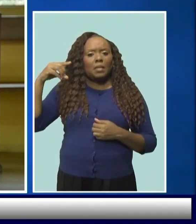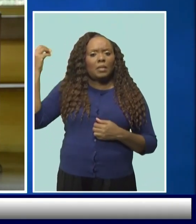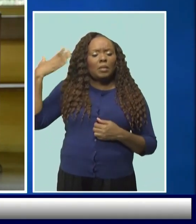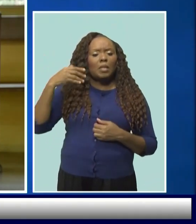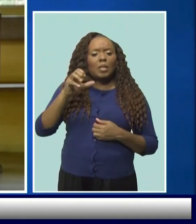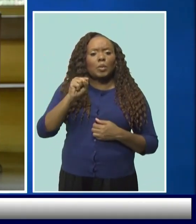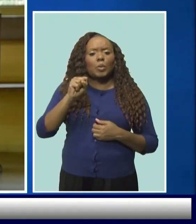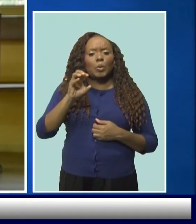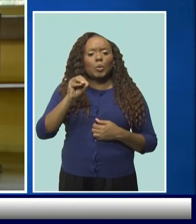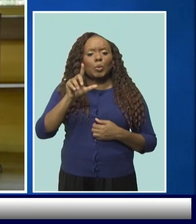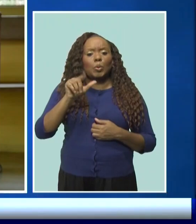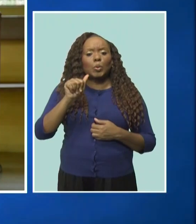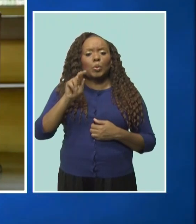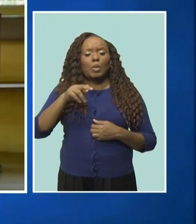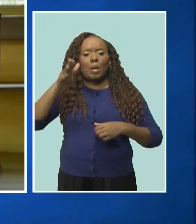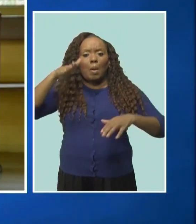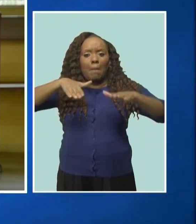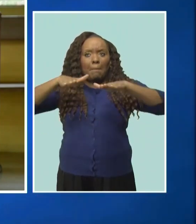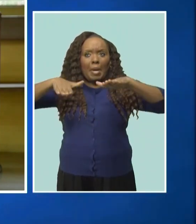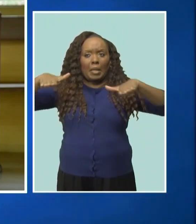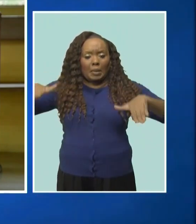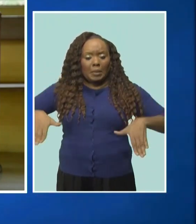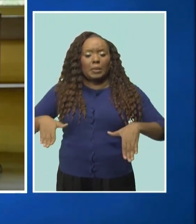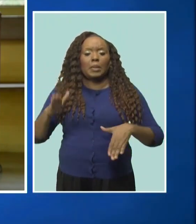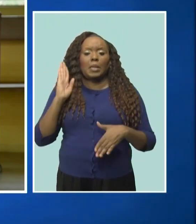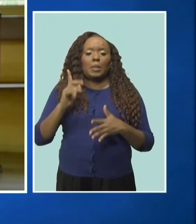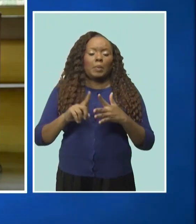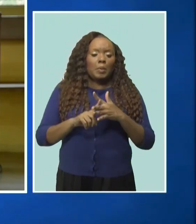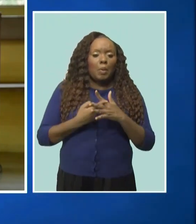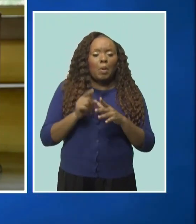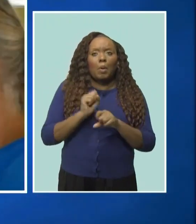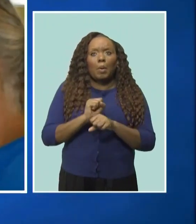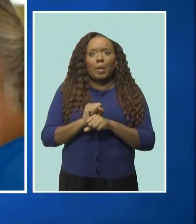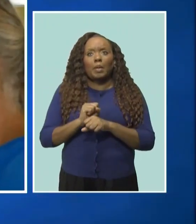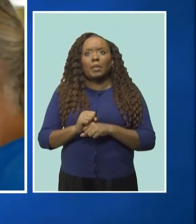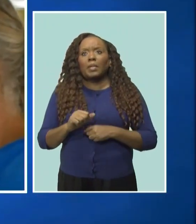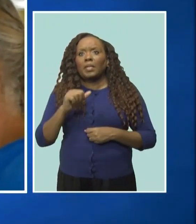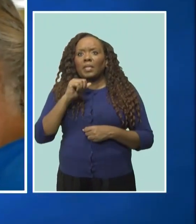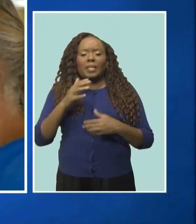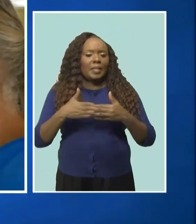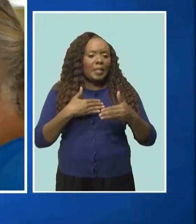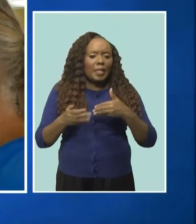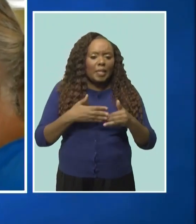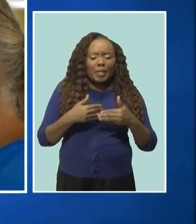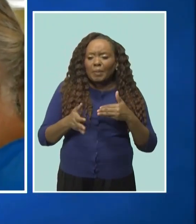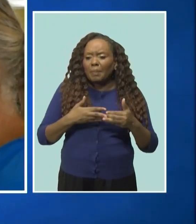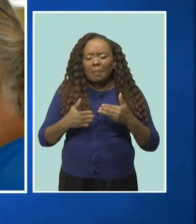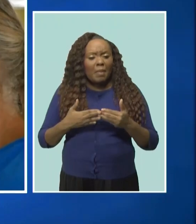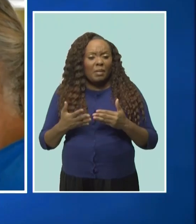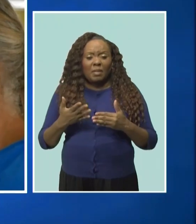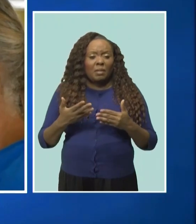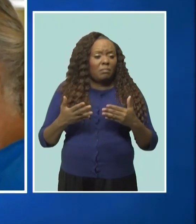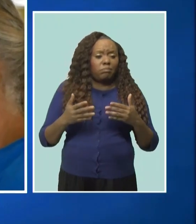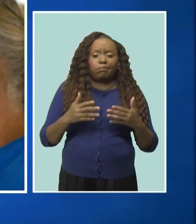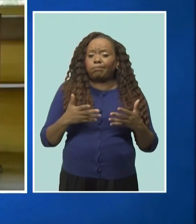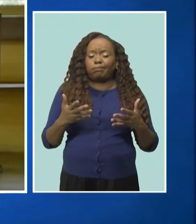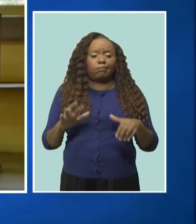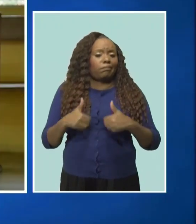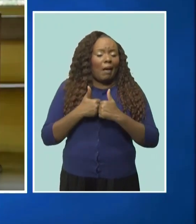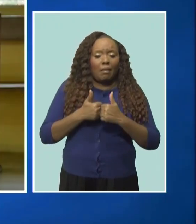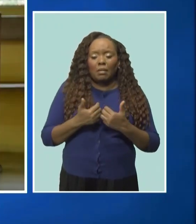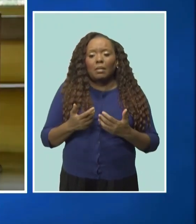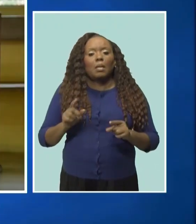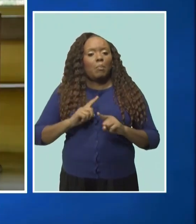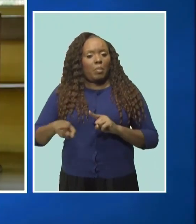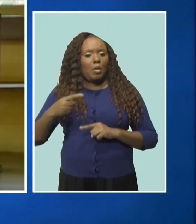batteries, and we can start working, and we don't have to wait for anybody to turn electricity on or to put up a tent. So we are providing that